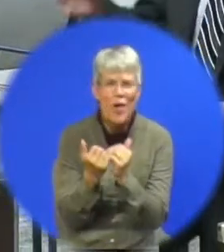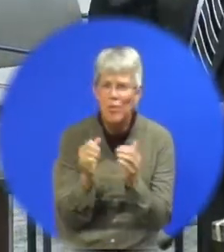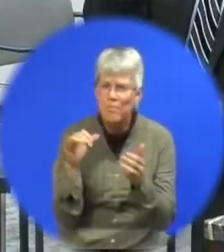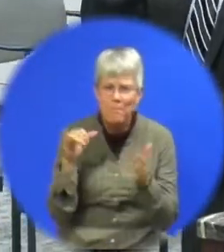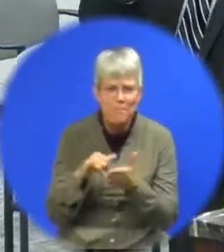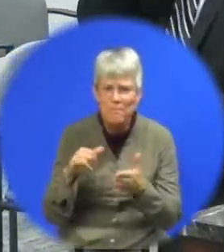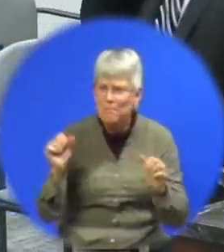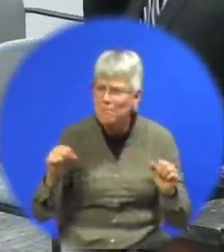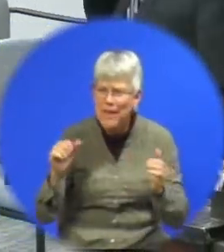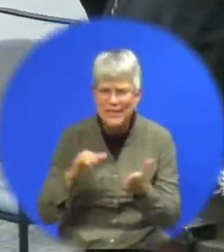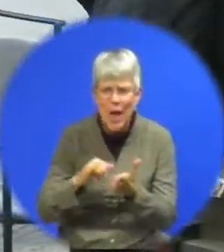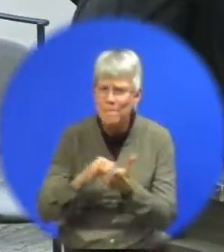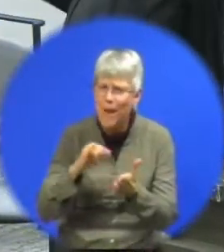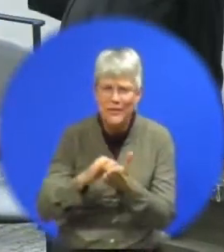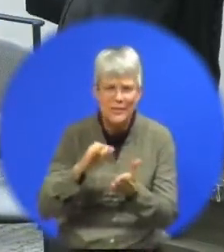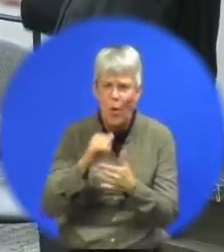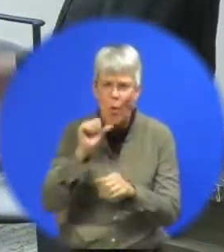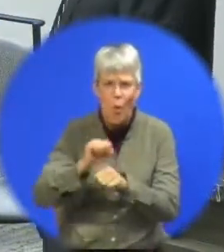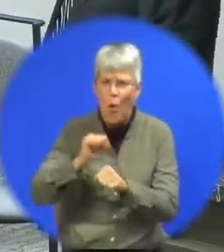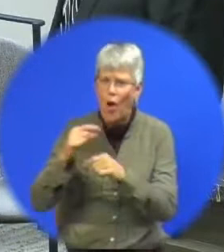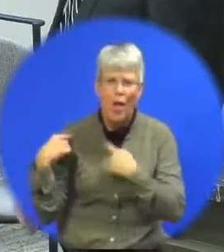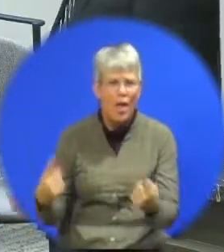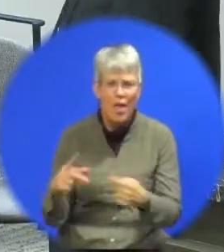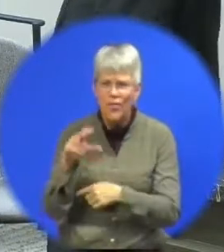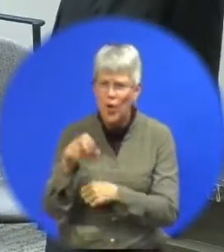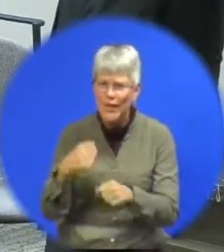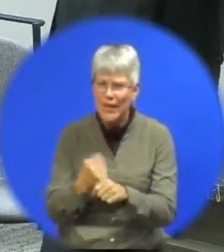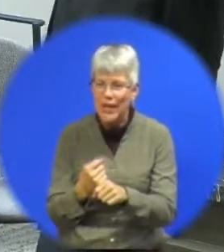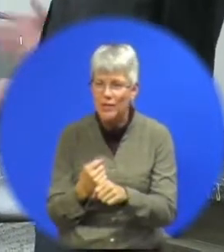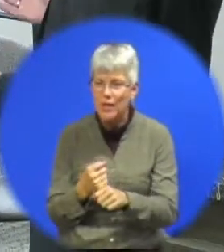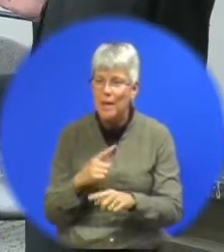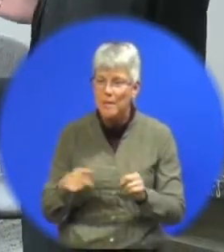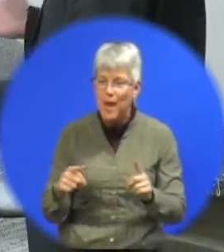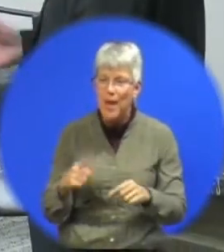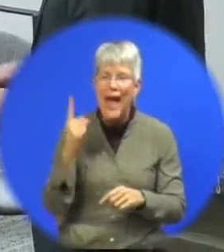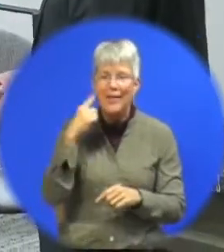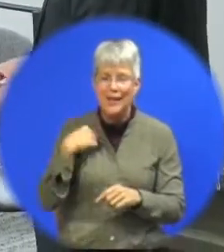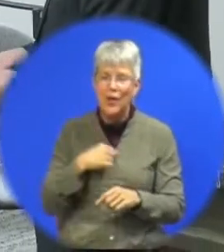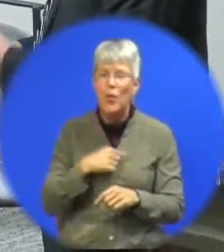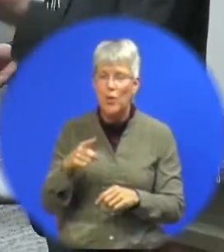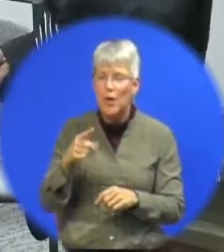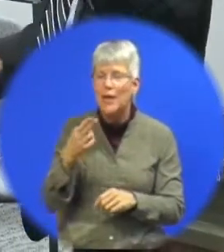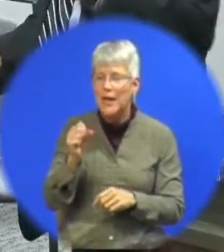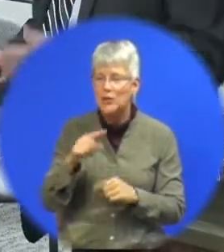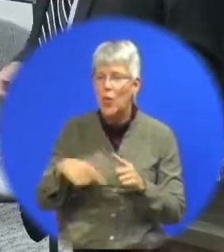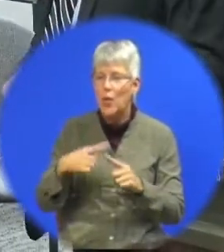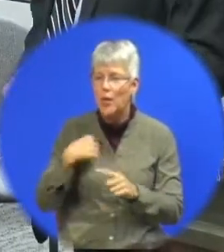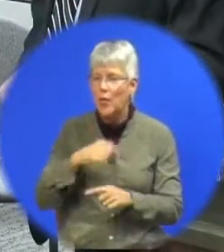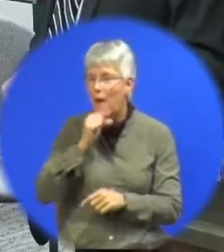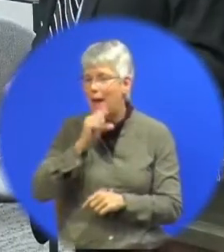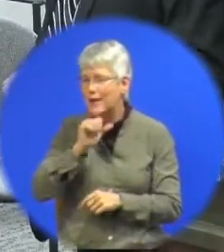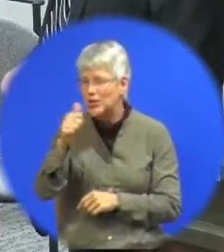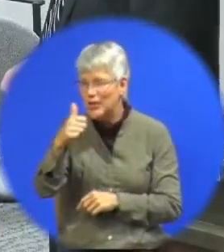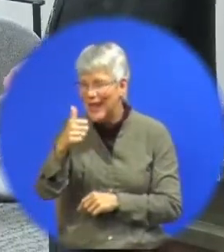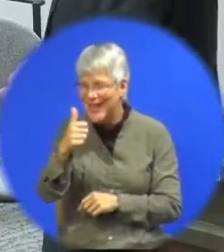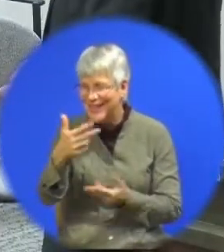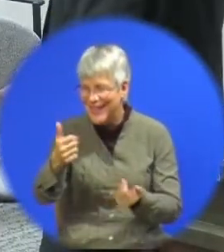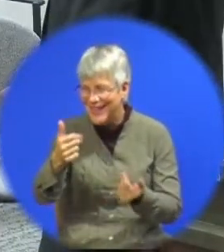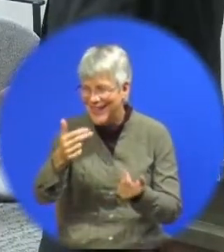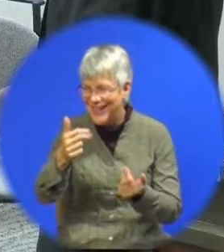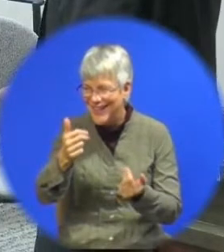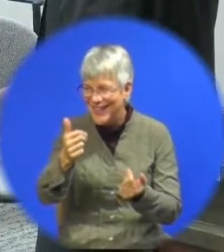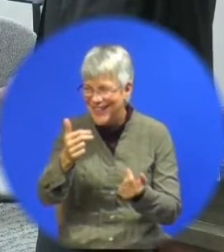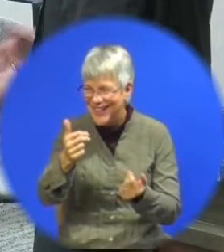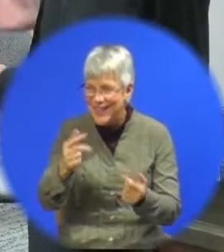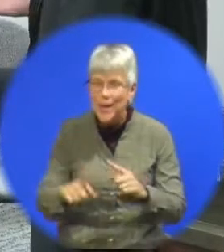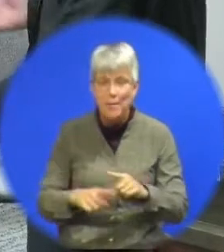Somebody needs to check those records. I don't think that's possible. I started when we were 10. That's right. Must have been. I don't know what much else to add. Just reiterate